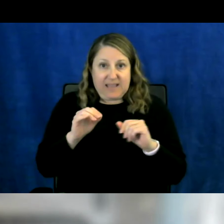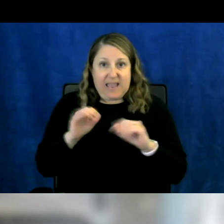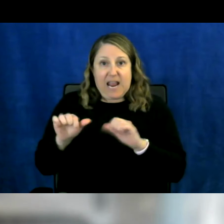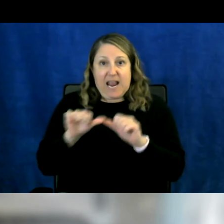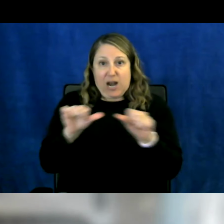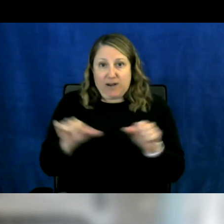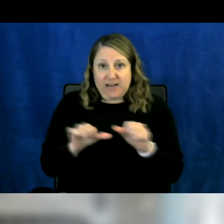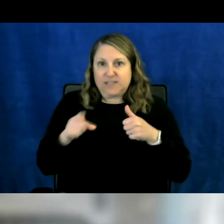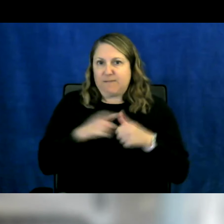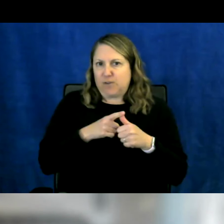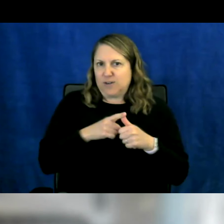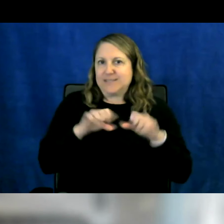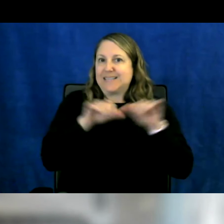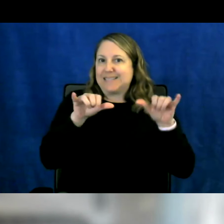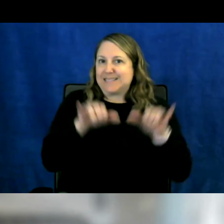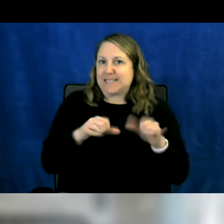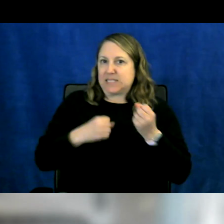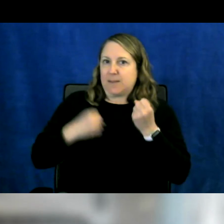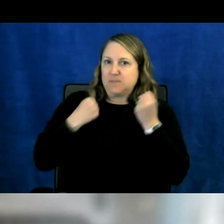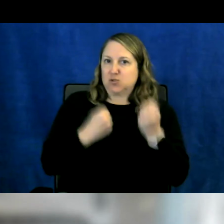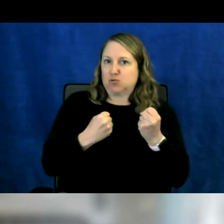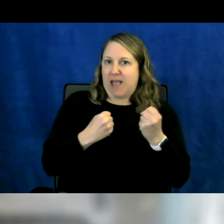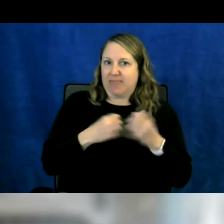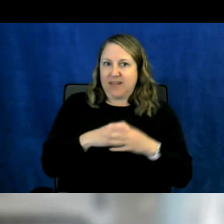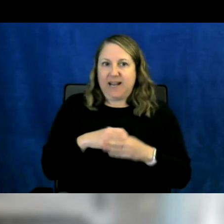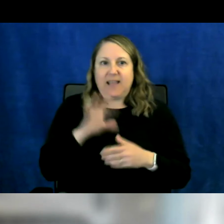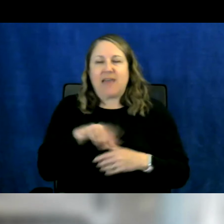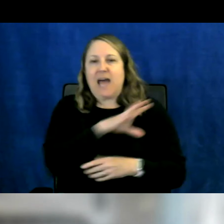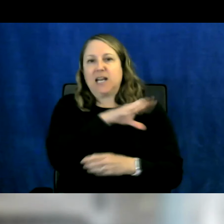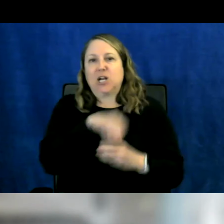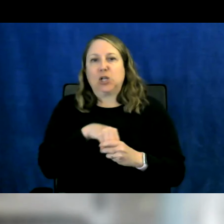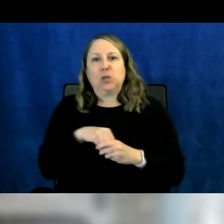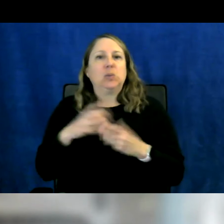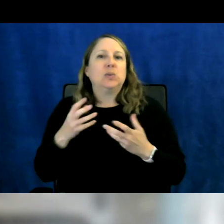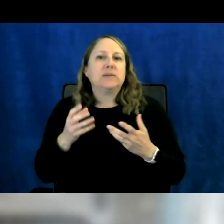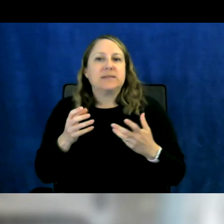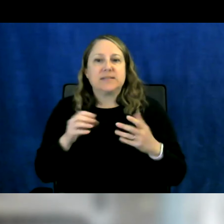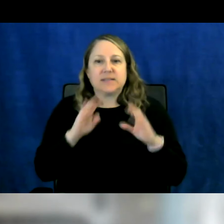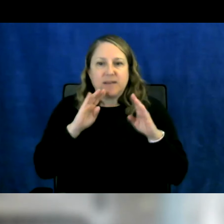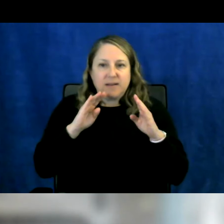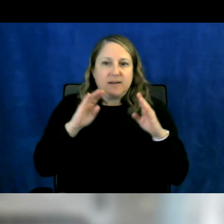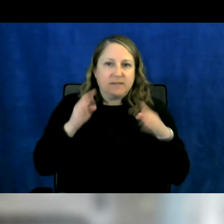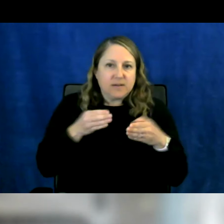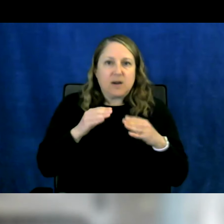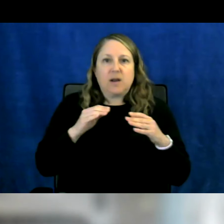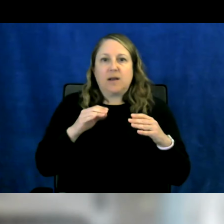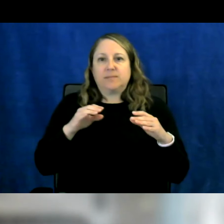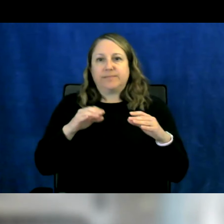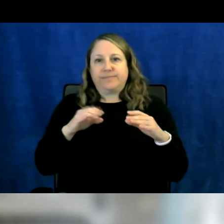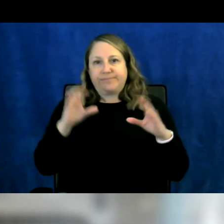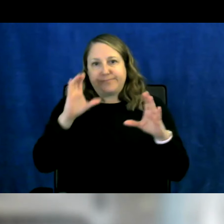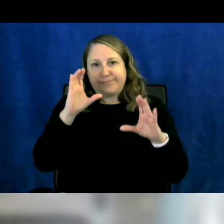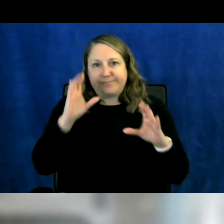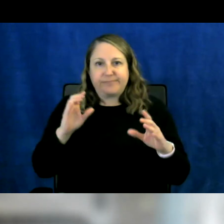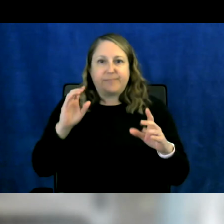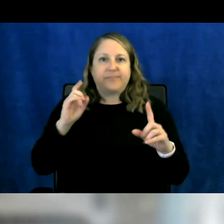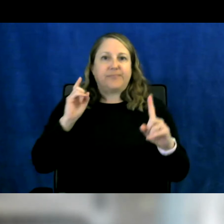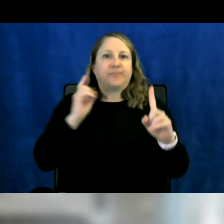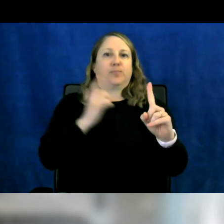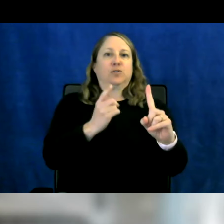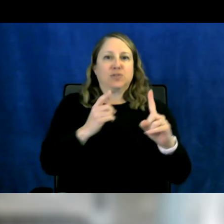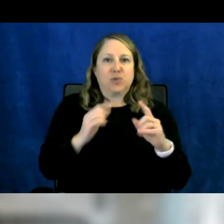system strengthening, and this action area includes activities that are focused on pursuing racial equity in response to homelessness